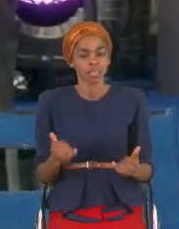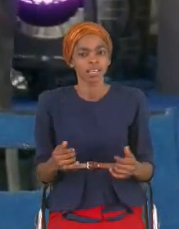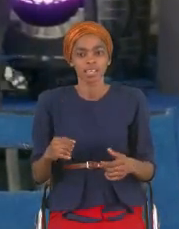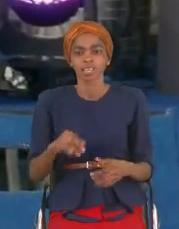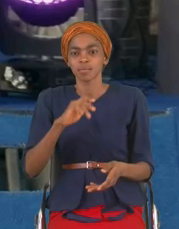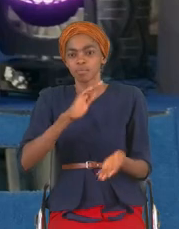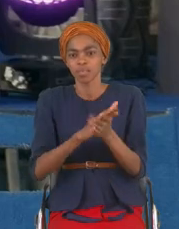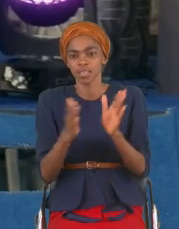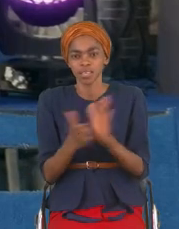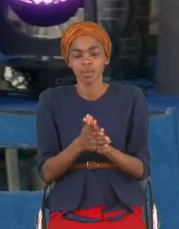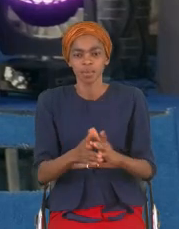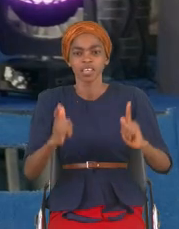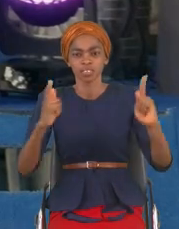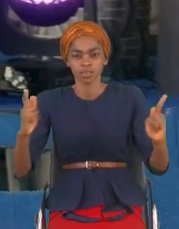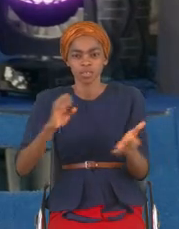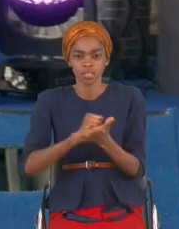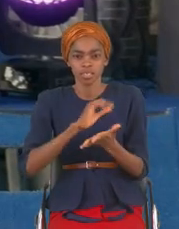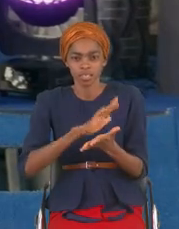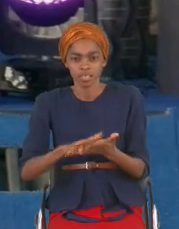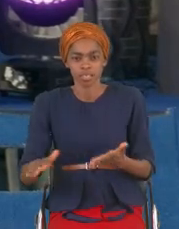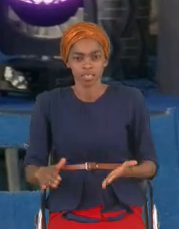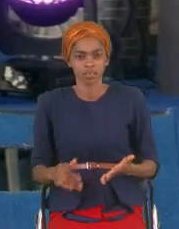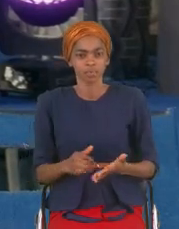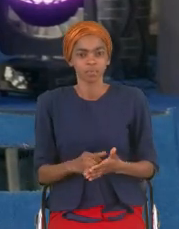He didn't remain a sinner. Saved,